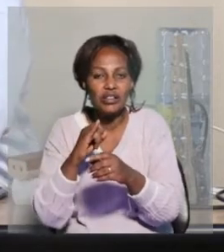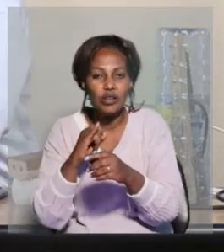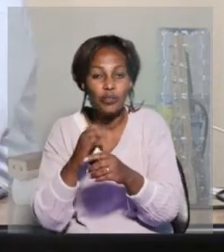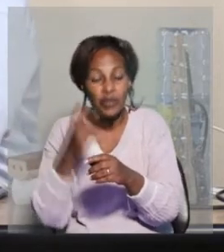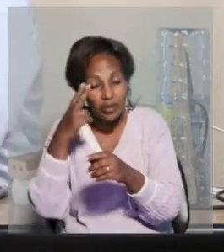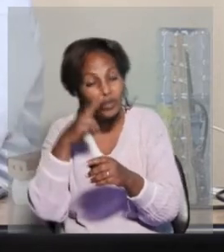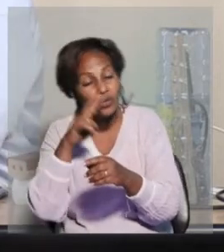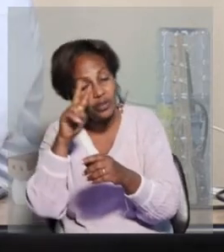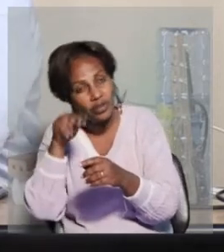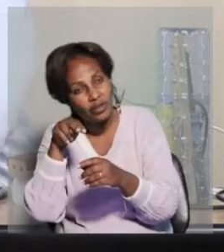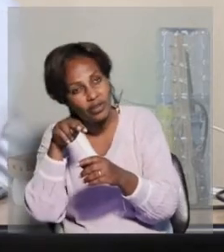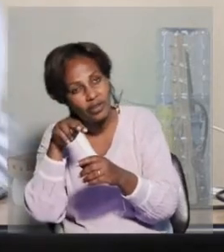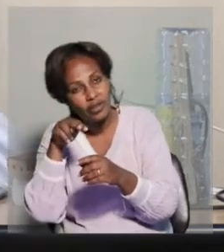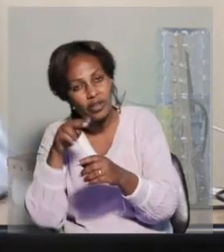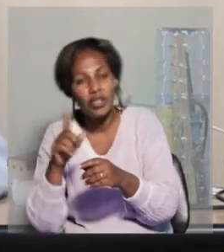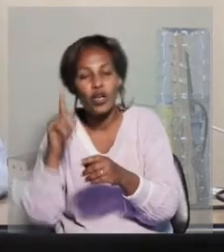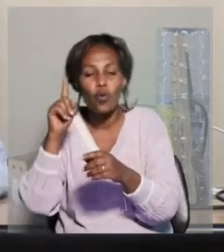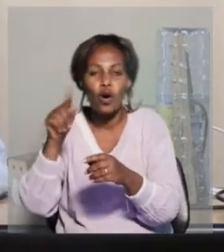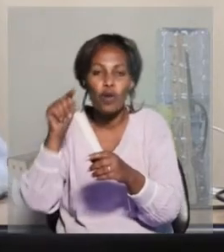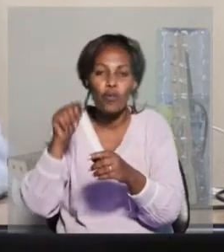as you can see,